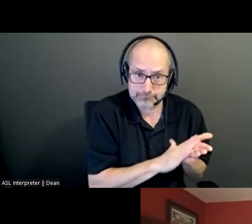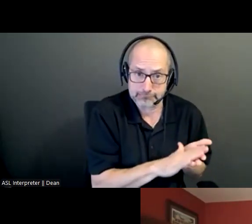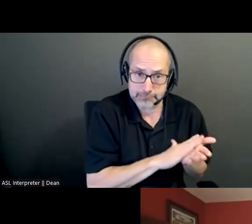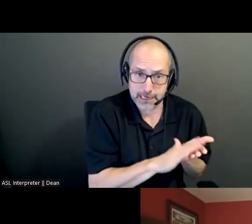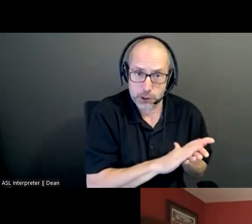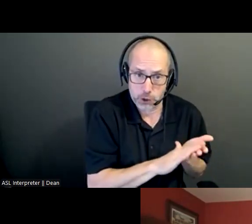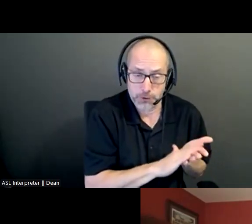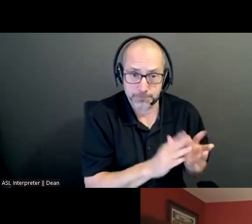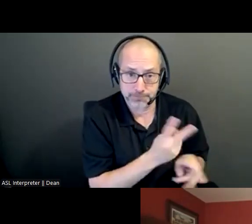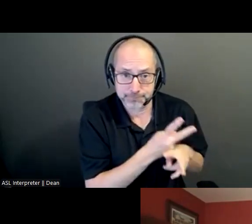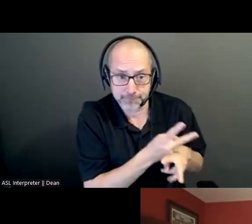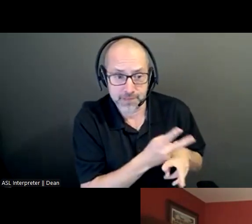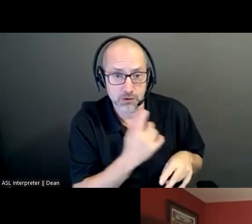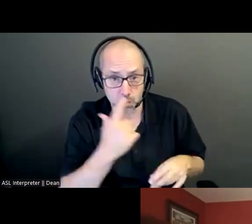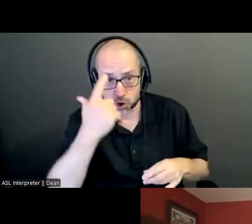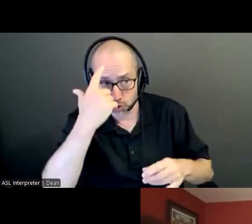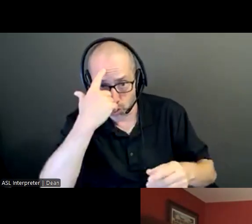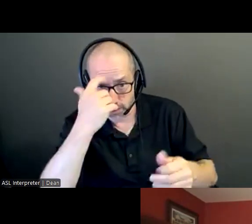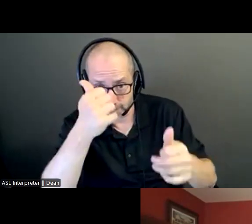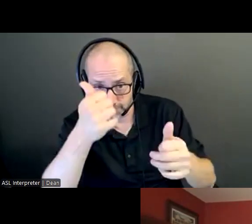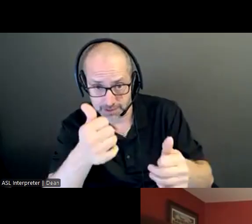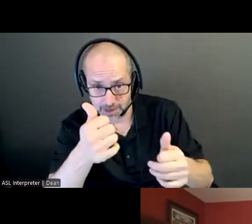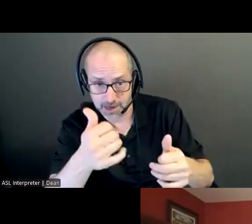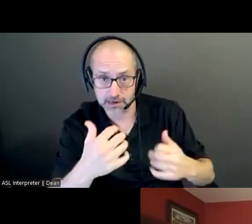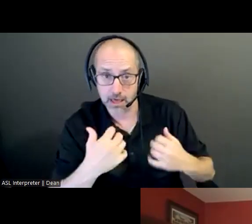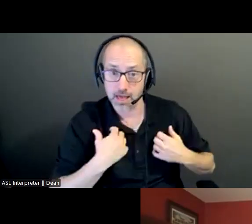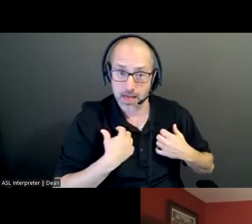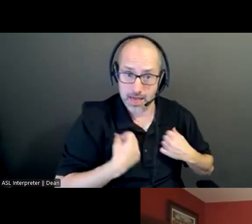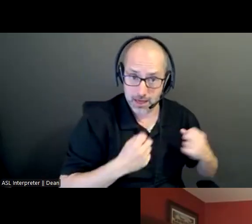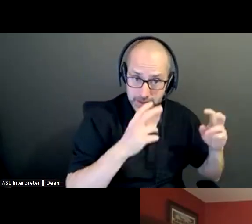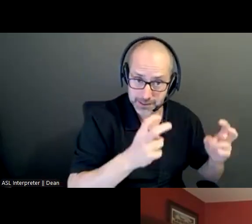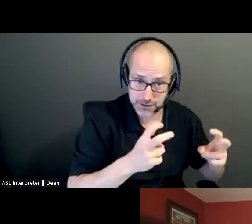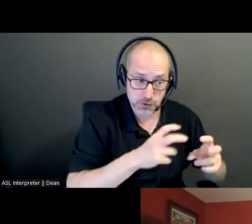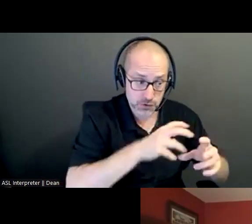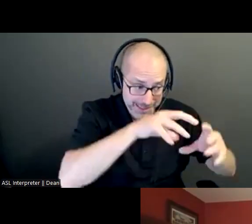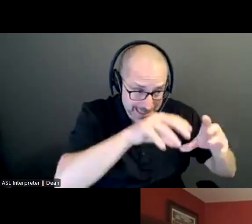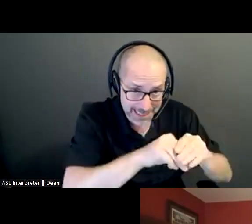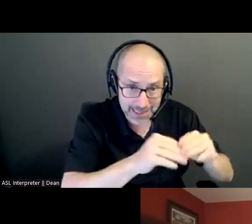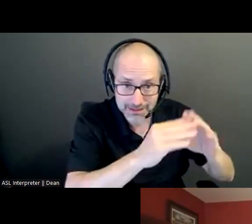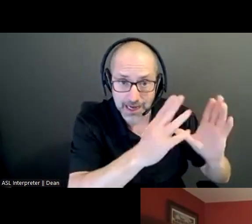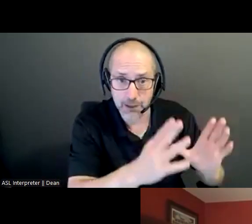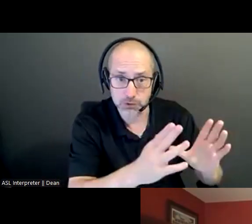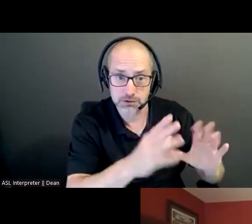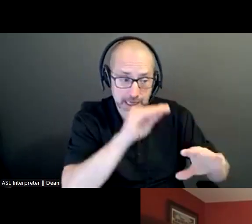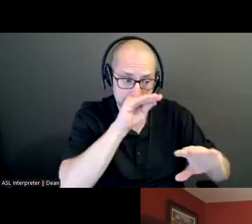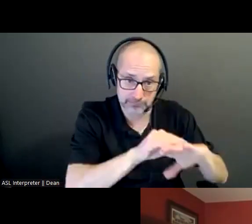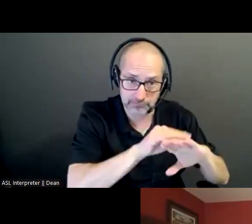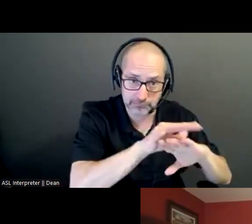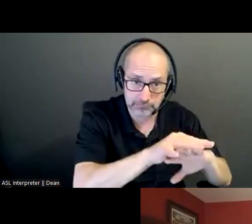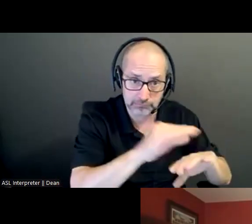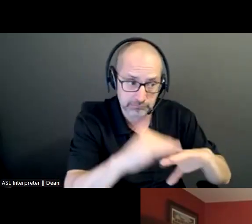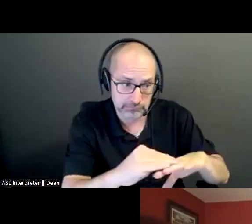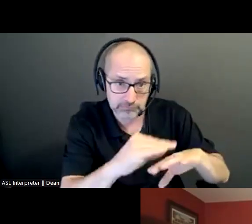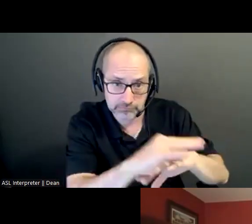other health issues that are realities within the aging community are not often assessed